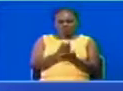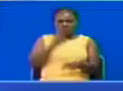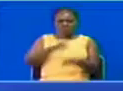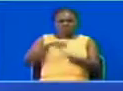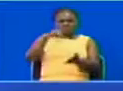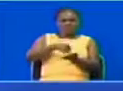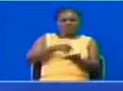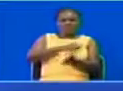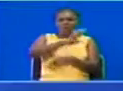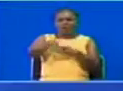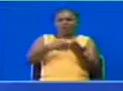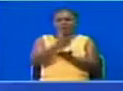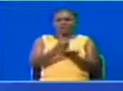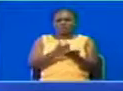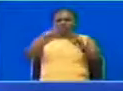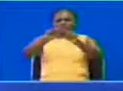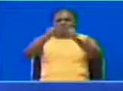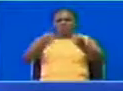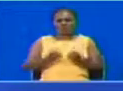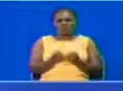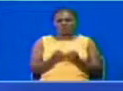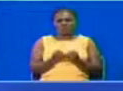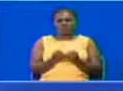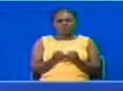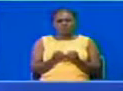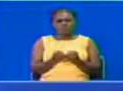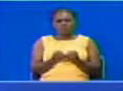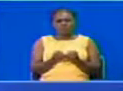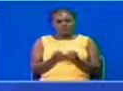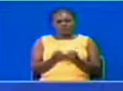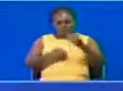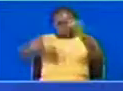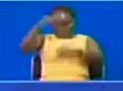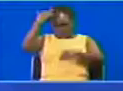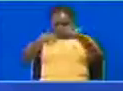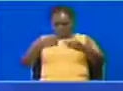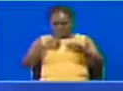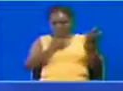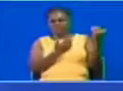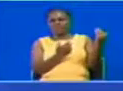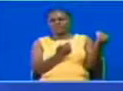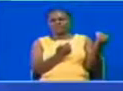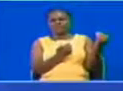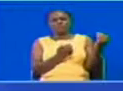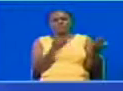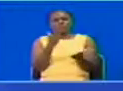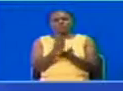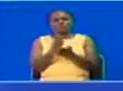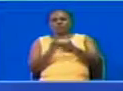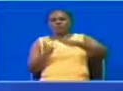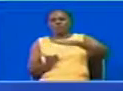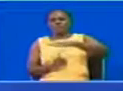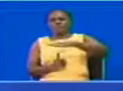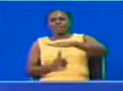all sectors of the society in the way our universities are run. So I would have expected really the ministry to take